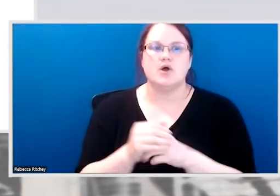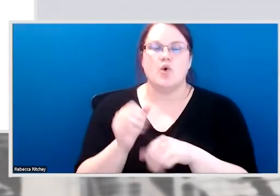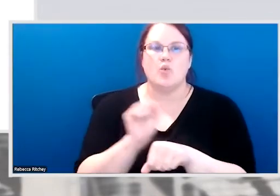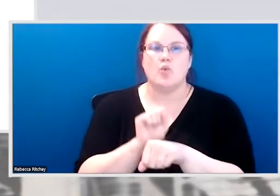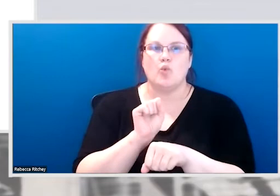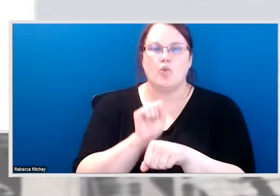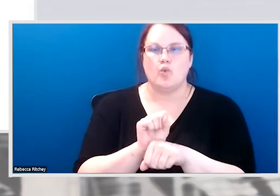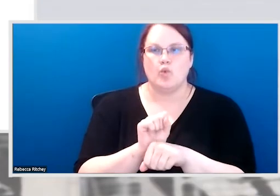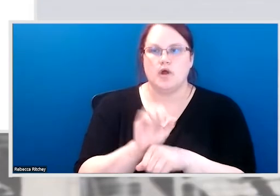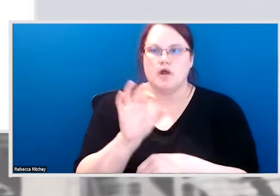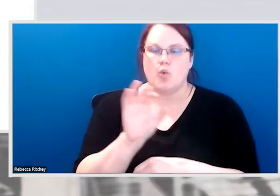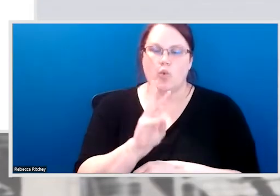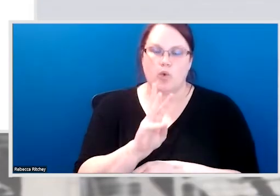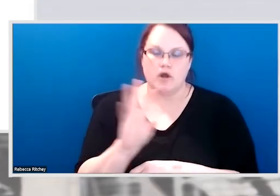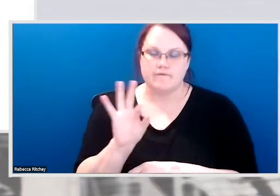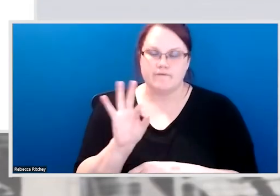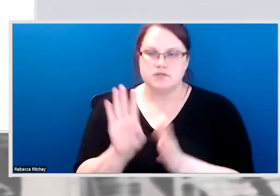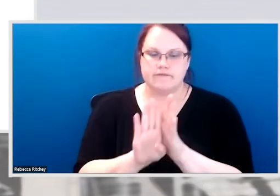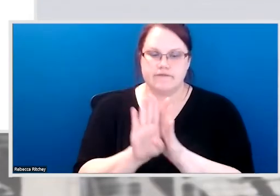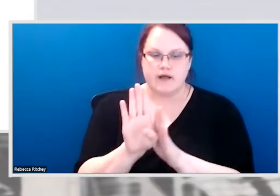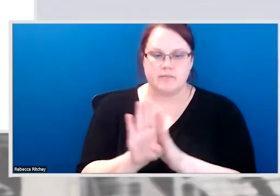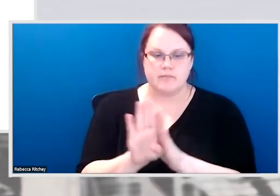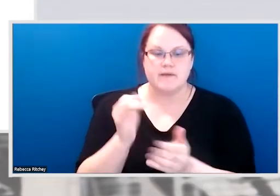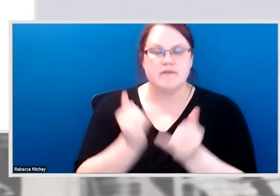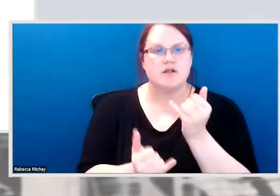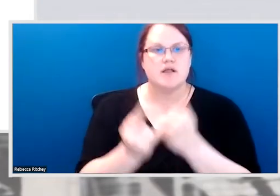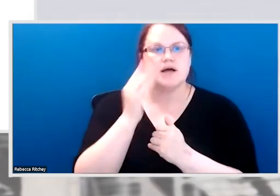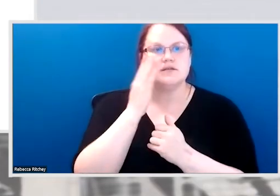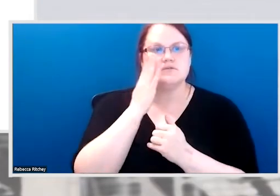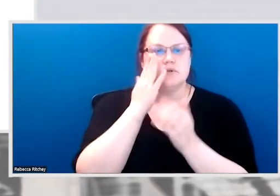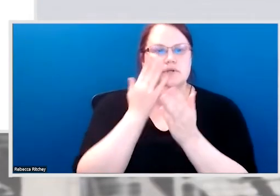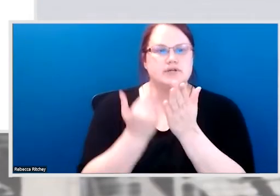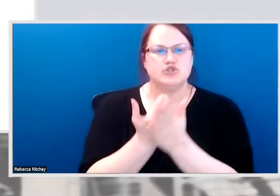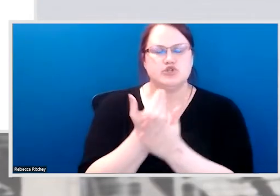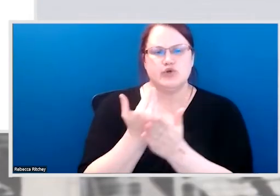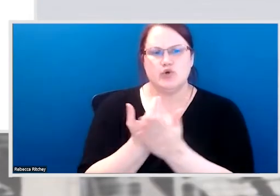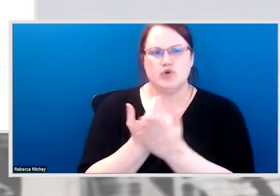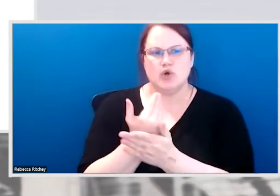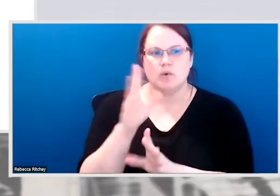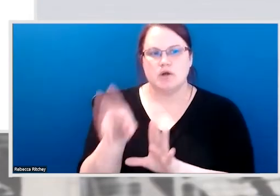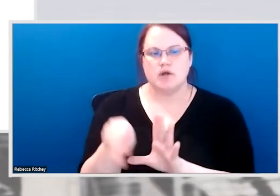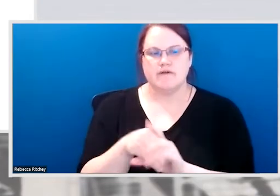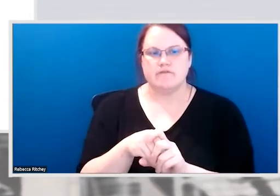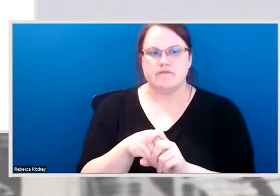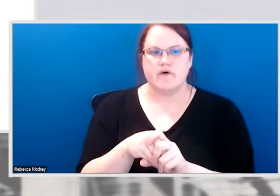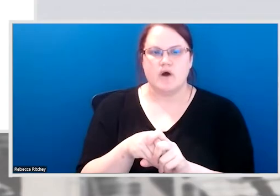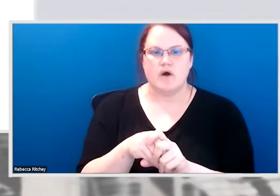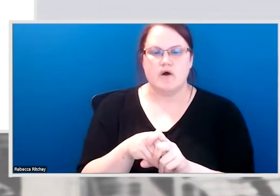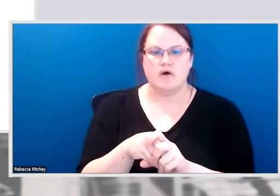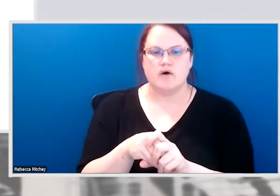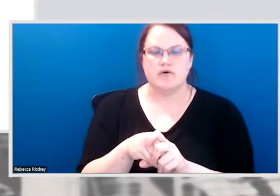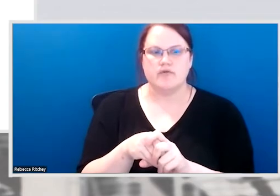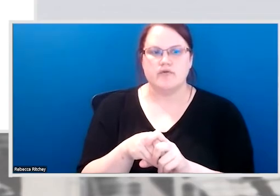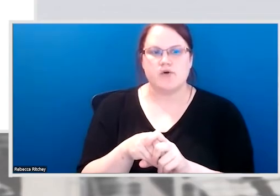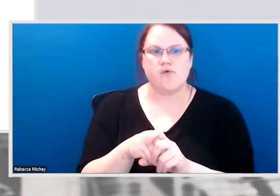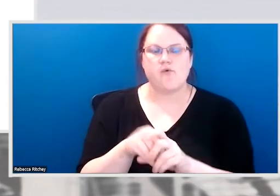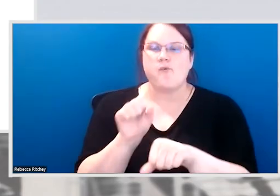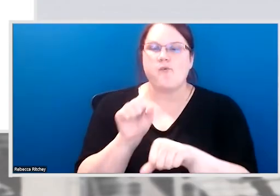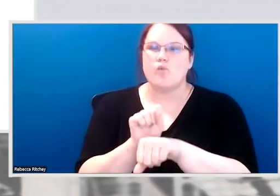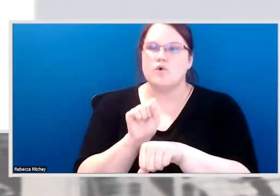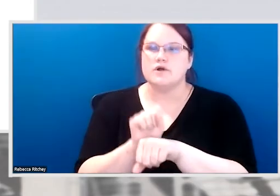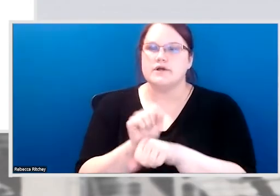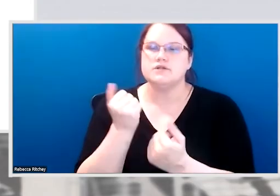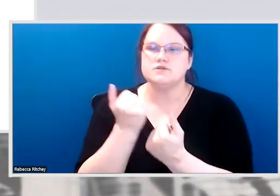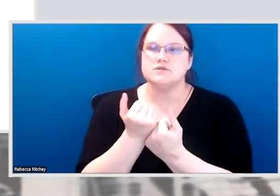our community. And the last one is actually a bit new, but we're engaging in working to